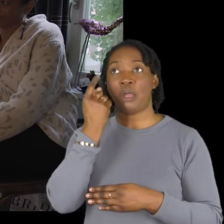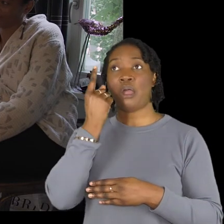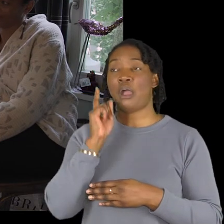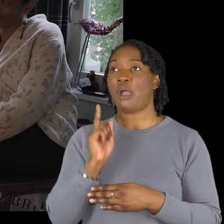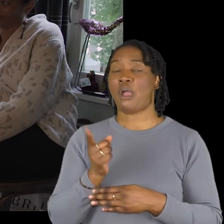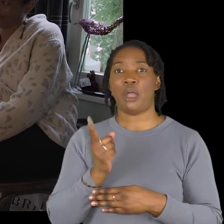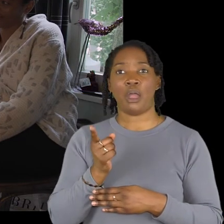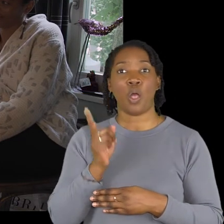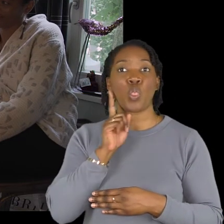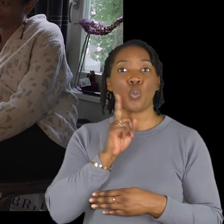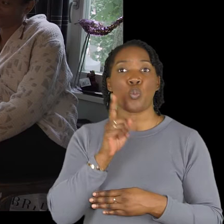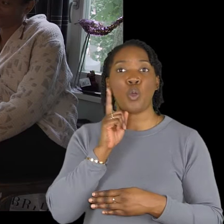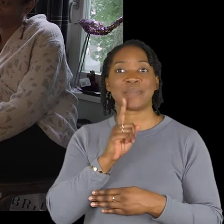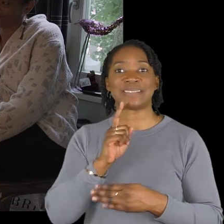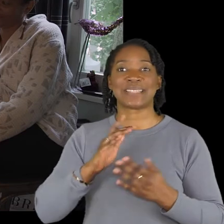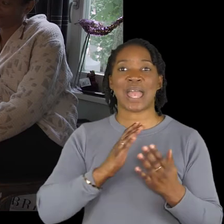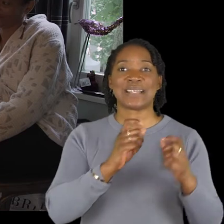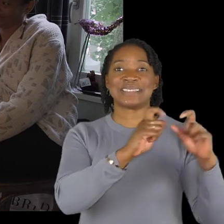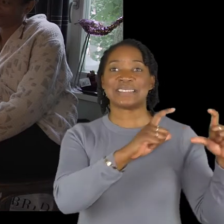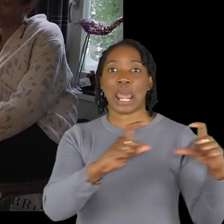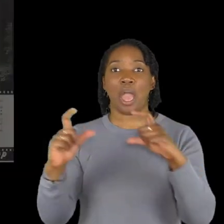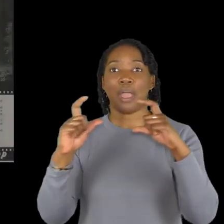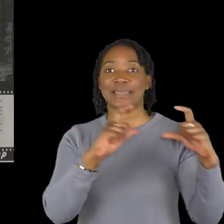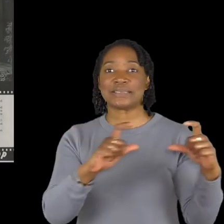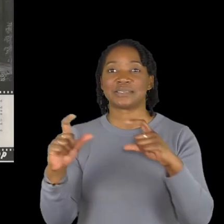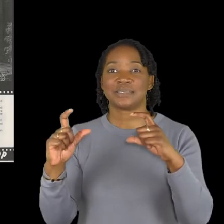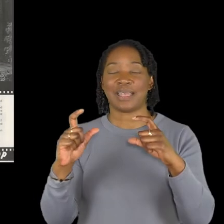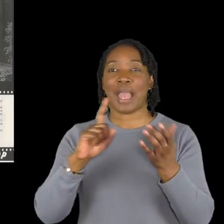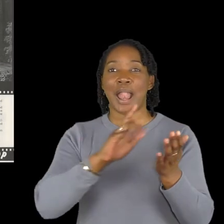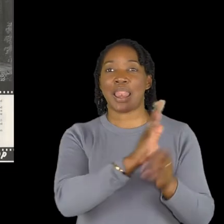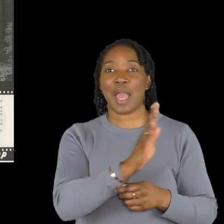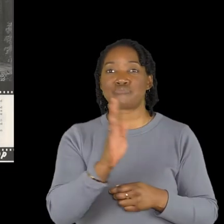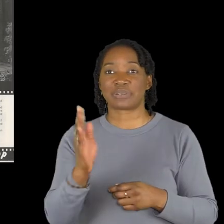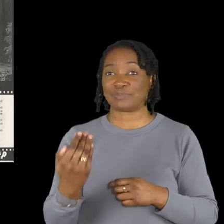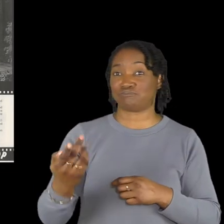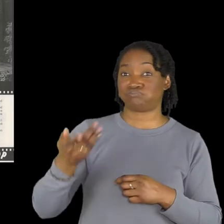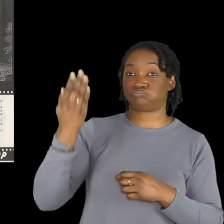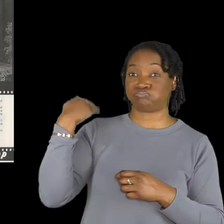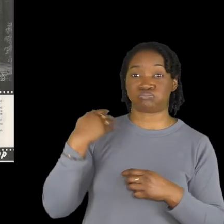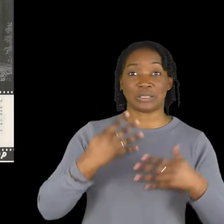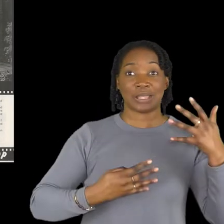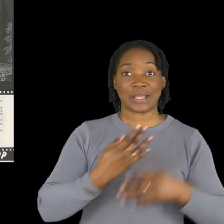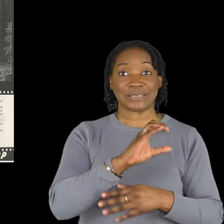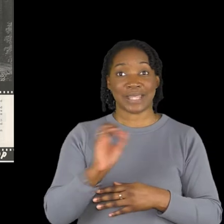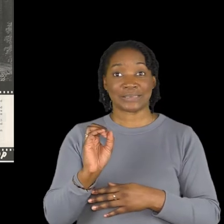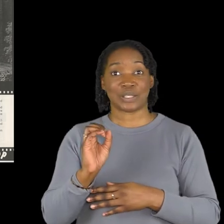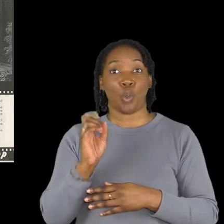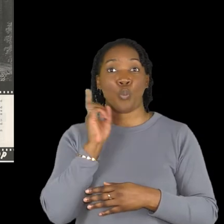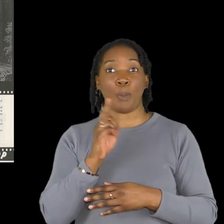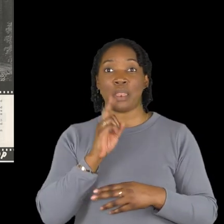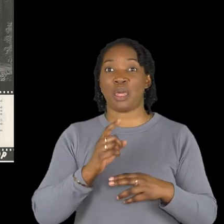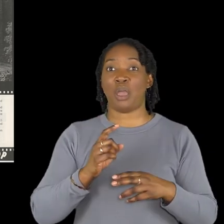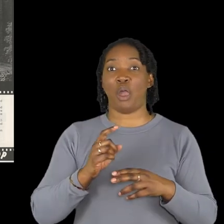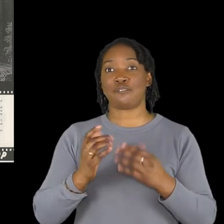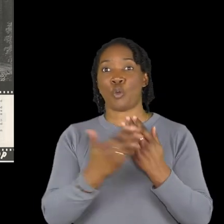And then I realized that she was talking about the Women's Slide Library, and the project was 1990, and it was the Women of Color